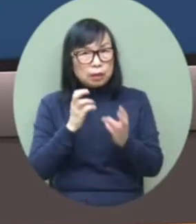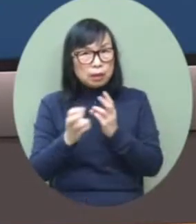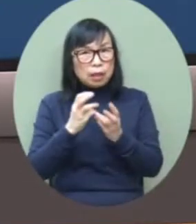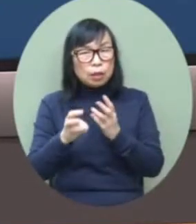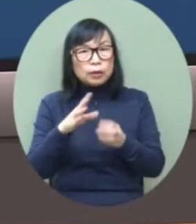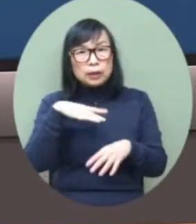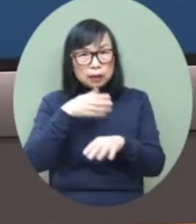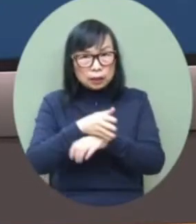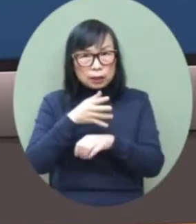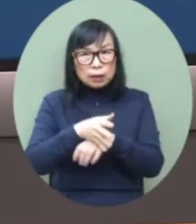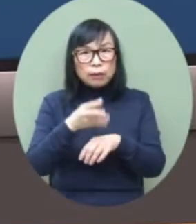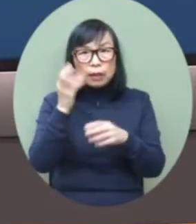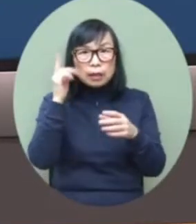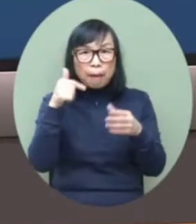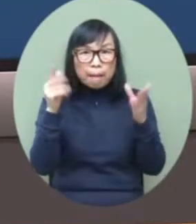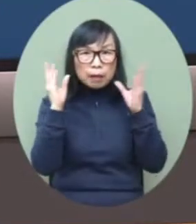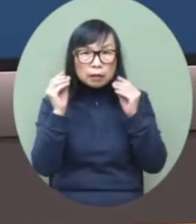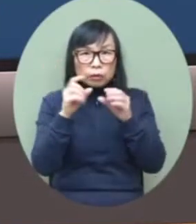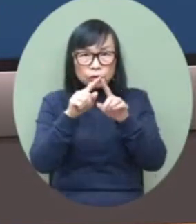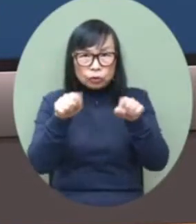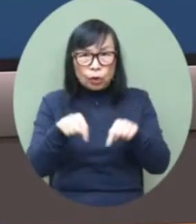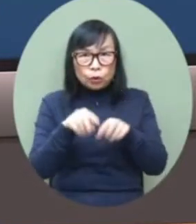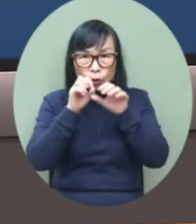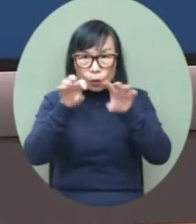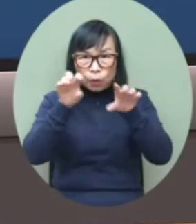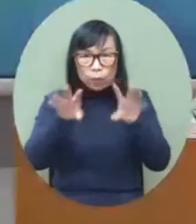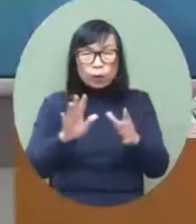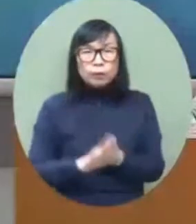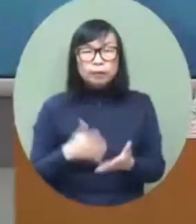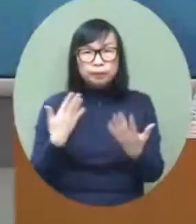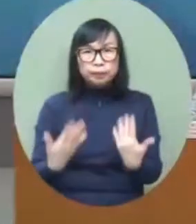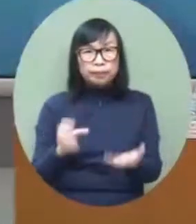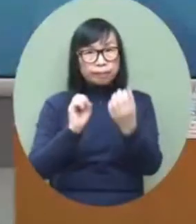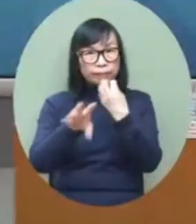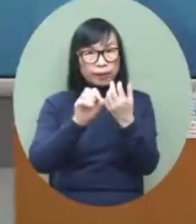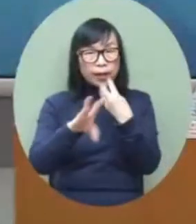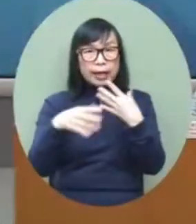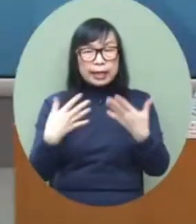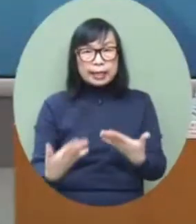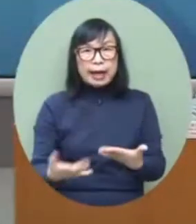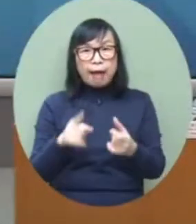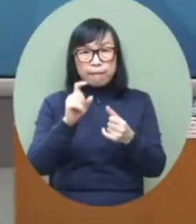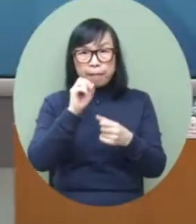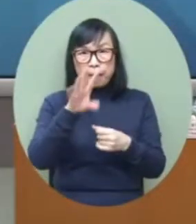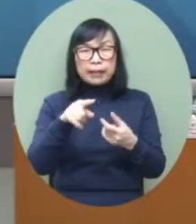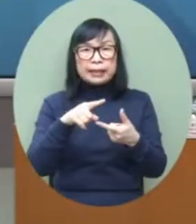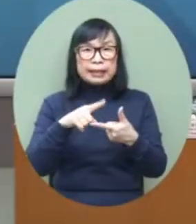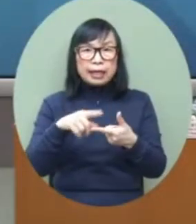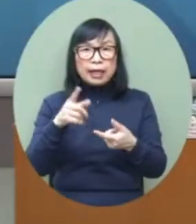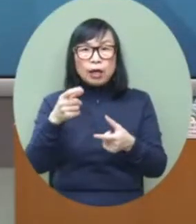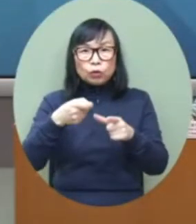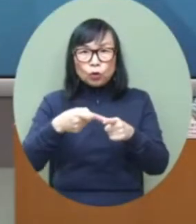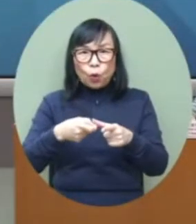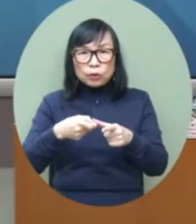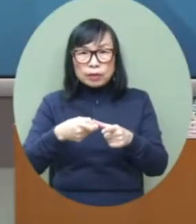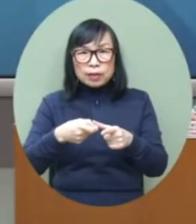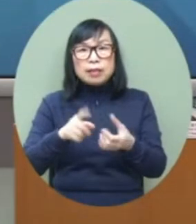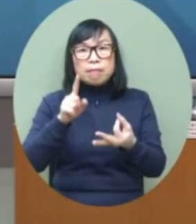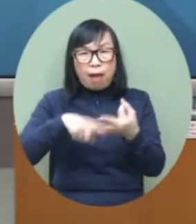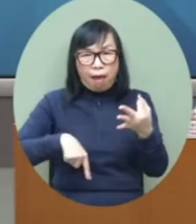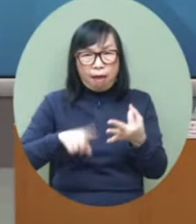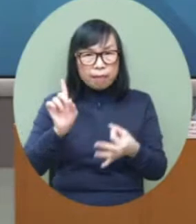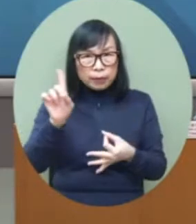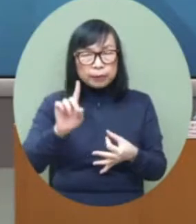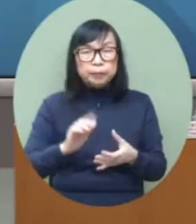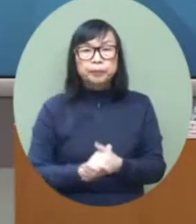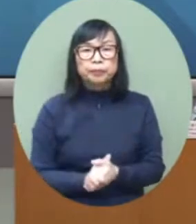also preparing their data, and we can present that at a later stage. The Q&A, before you raise your question, please